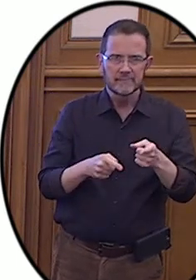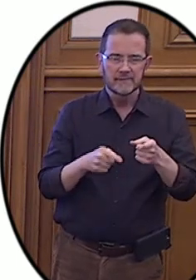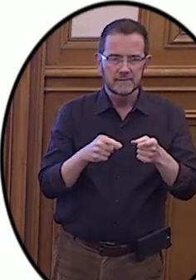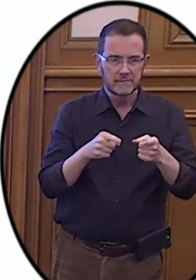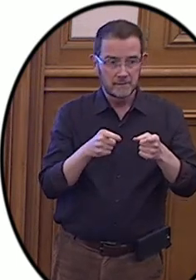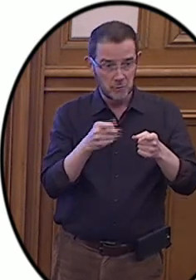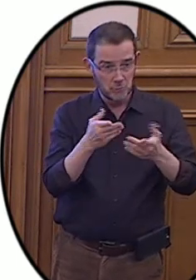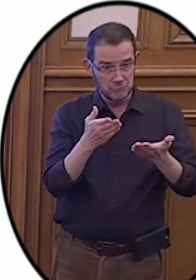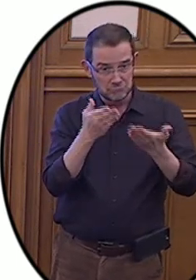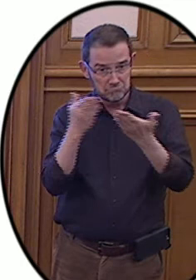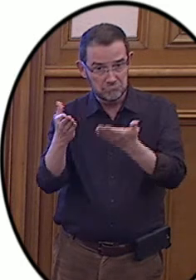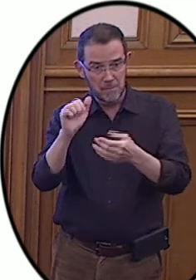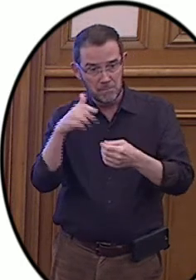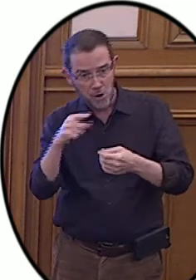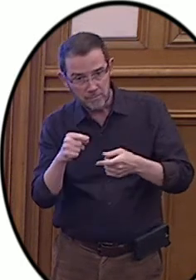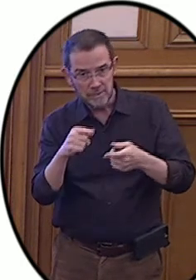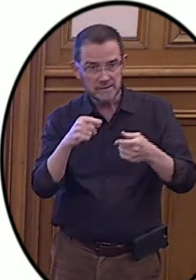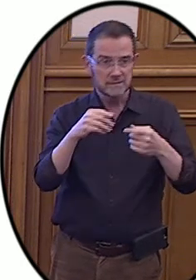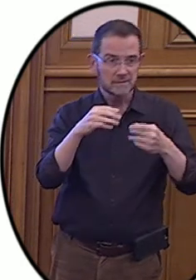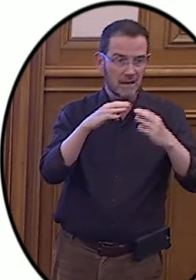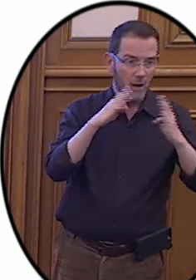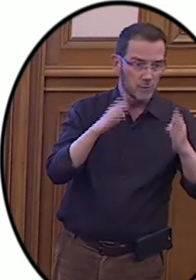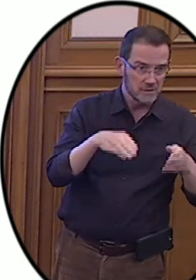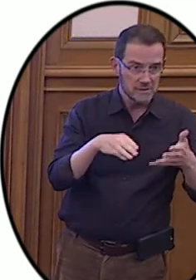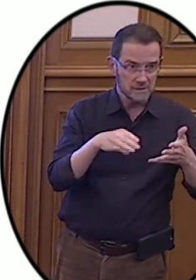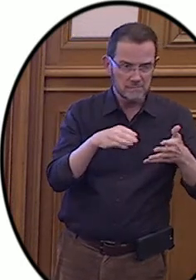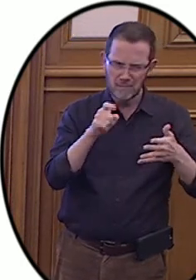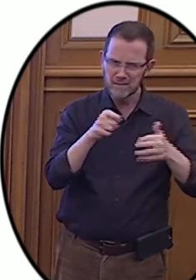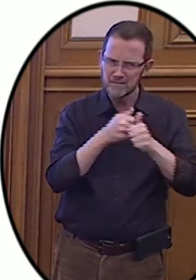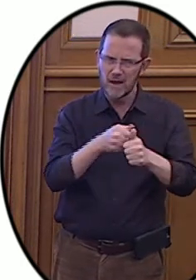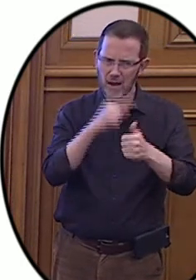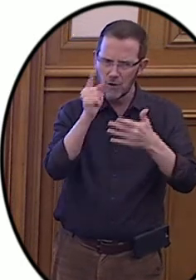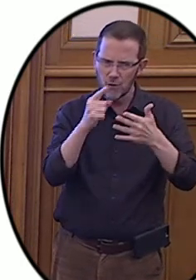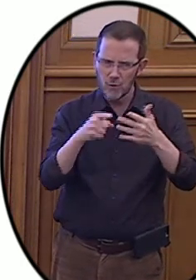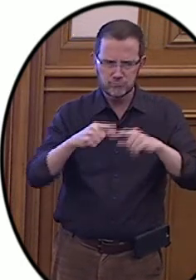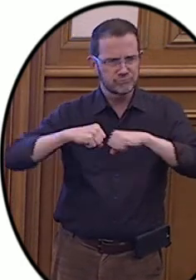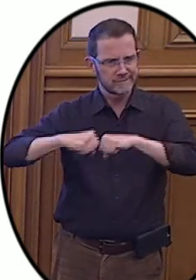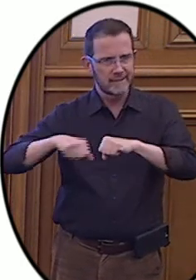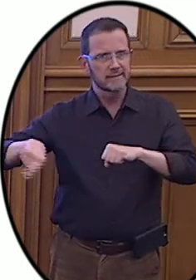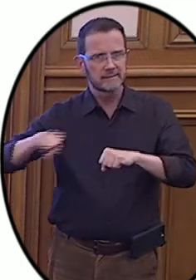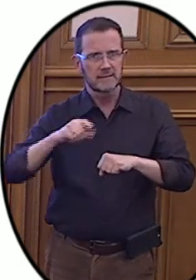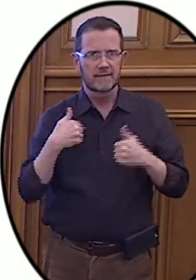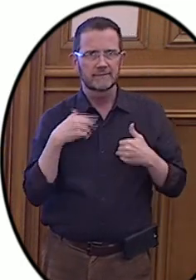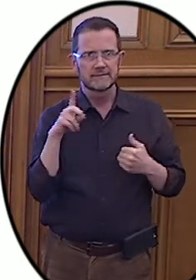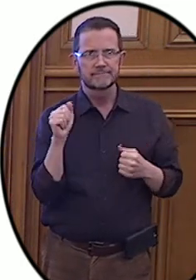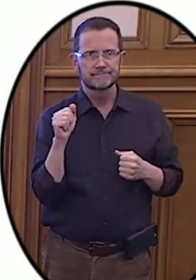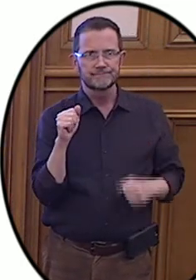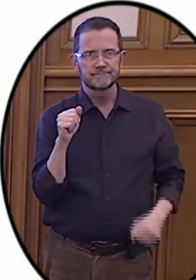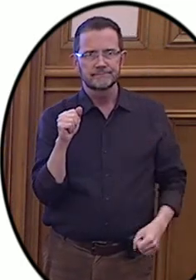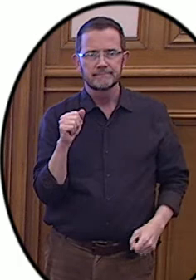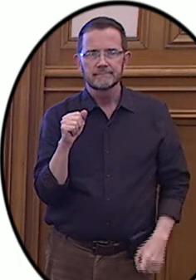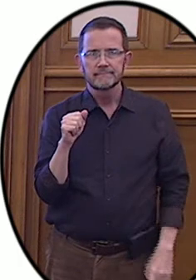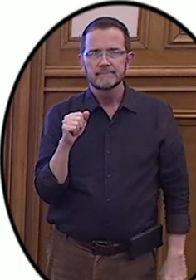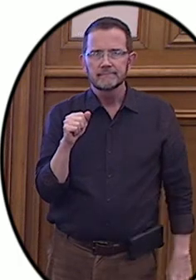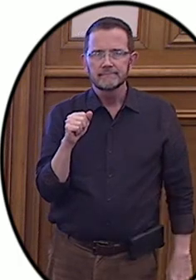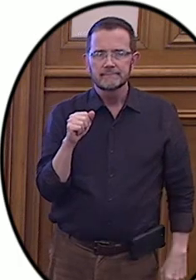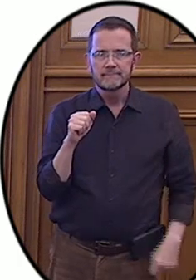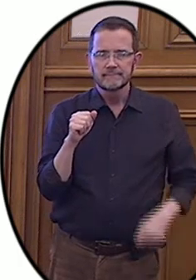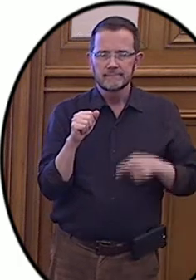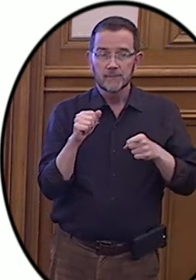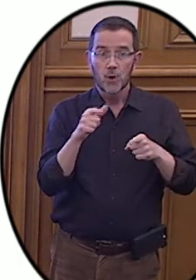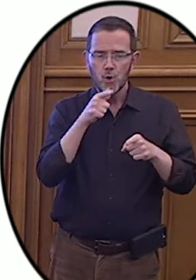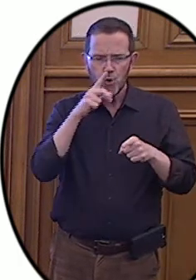housing, as well as some coverage in other areas. These laws are all primarily enforced